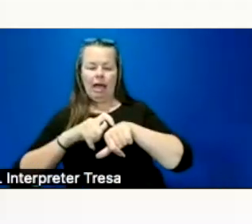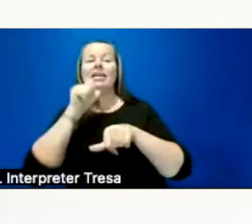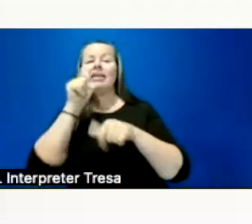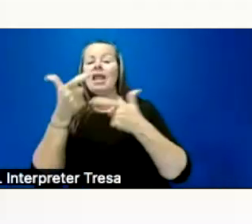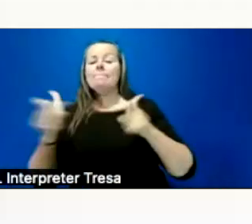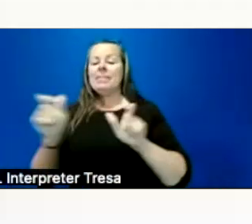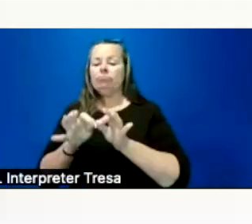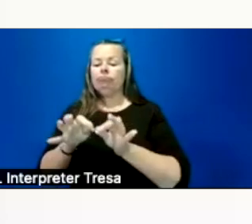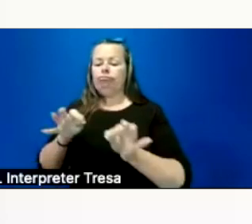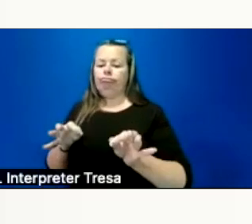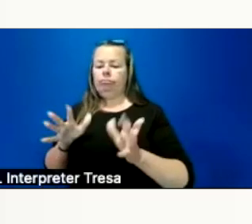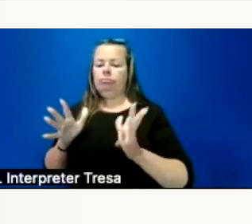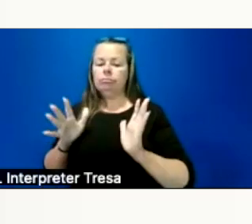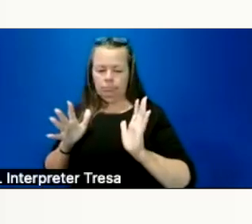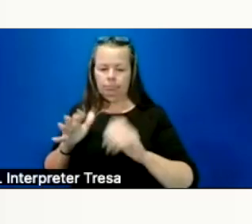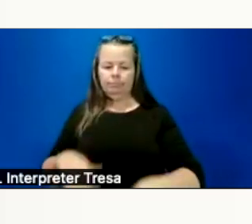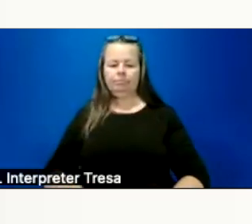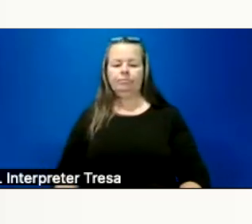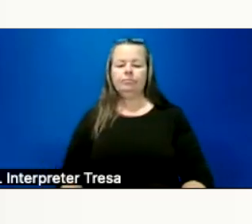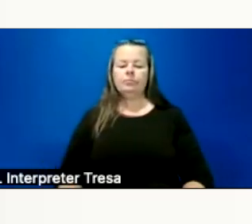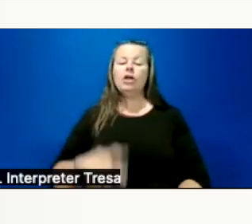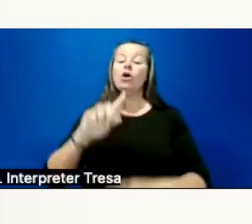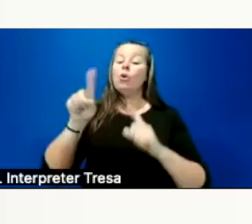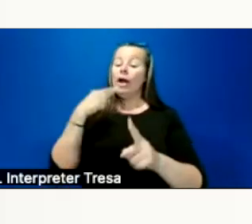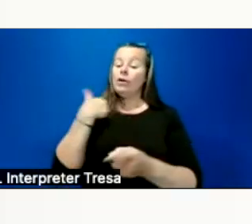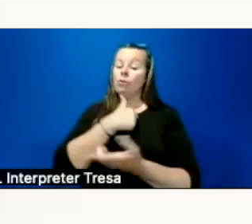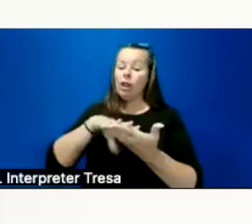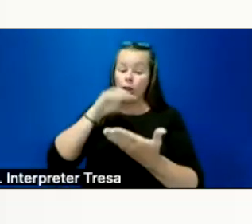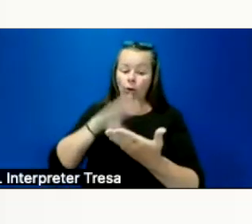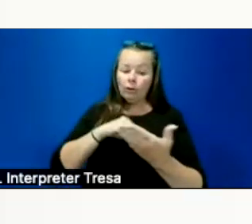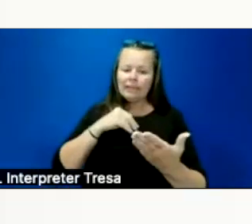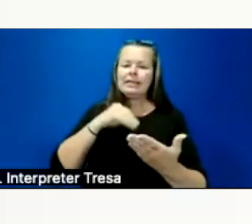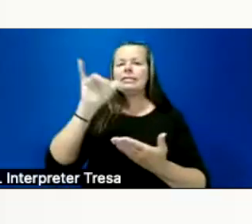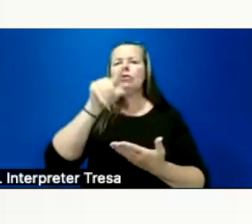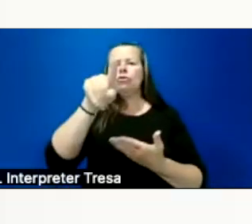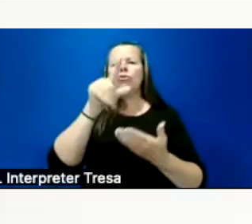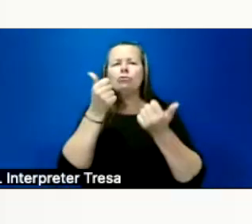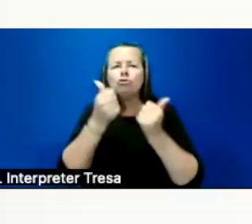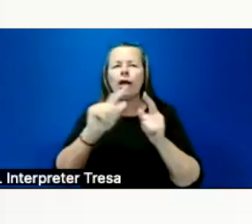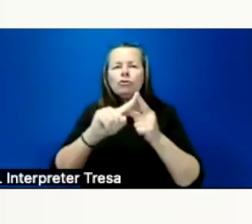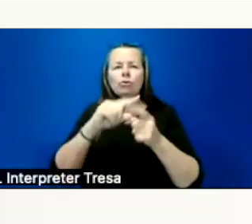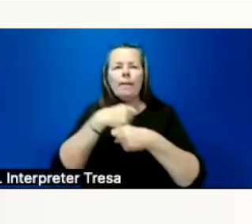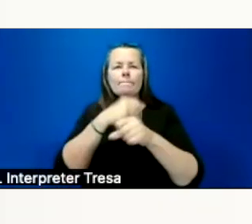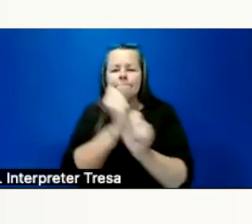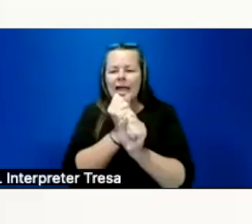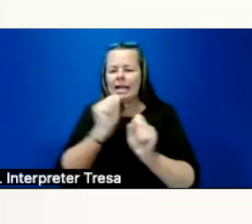very concise. When we were learning, our teacher said, you are trying to make a sign out of everything that you would